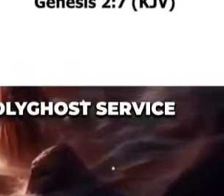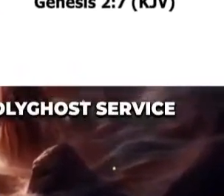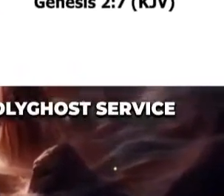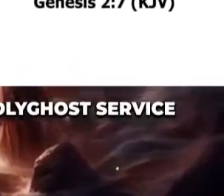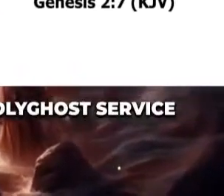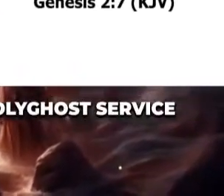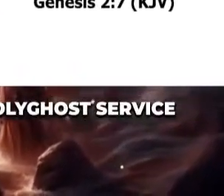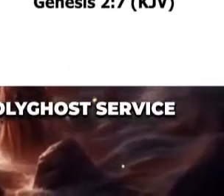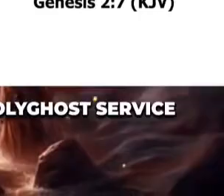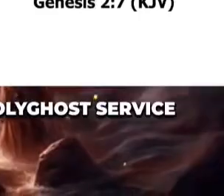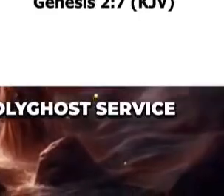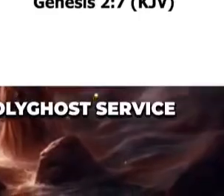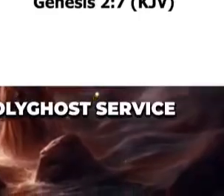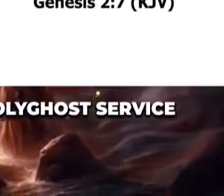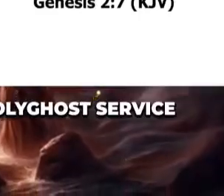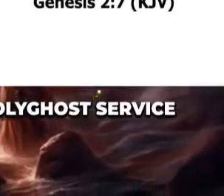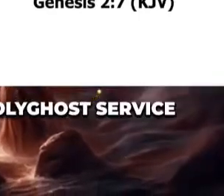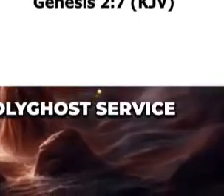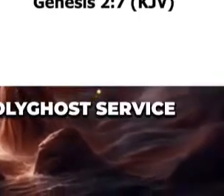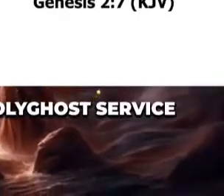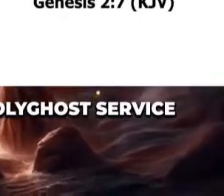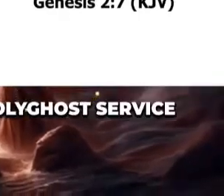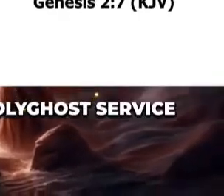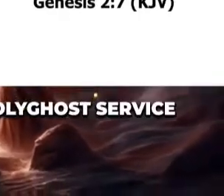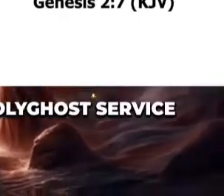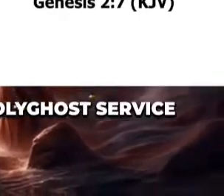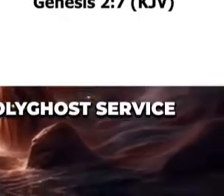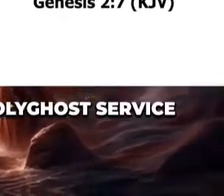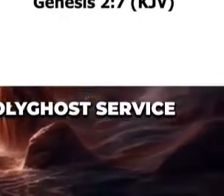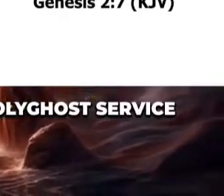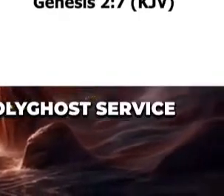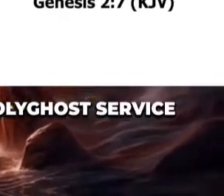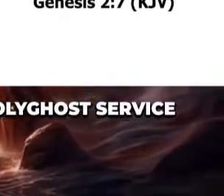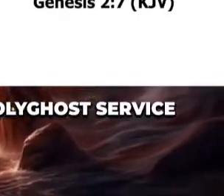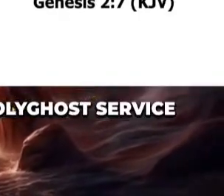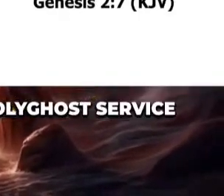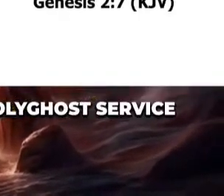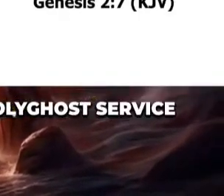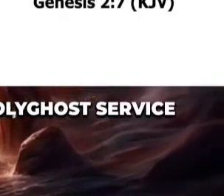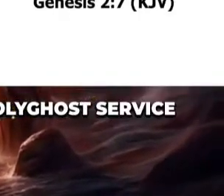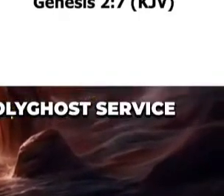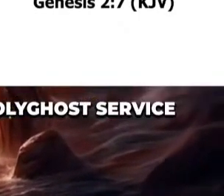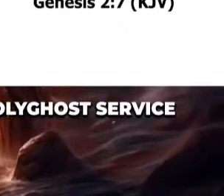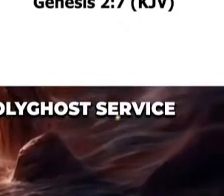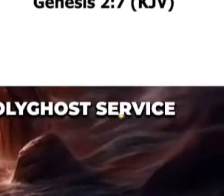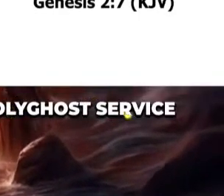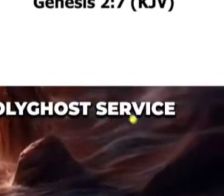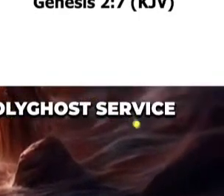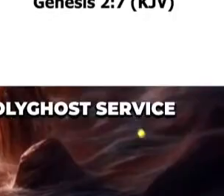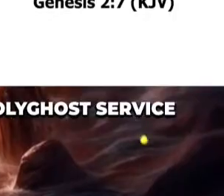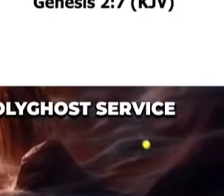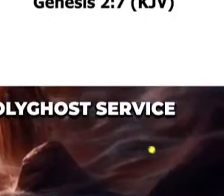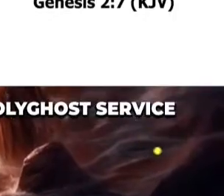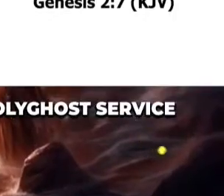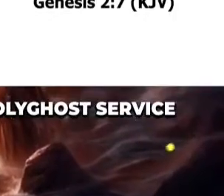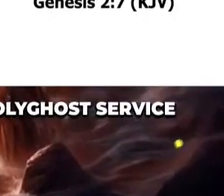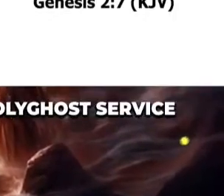formed man of the dust of the ground, ordinary dust of the ground.